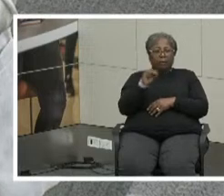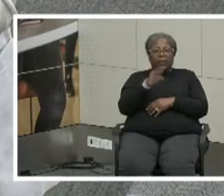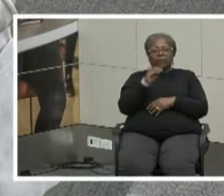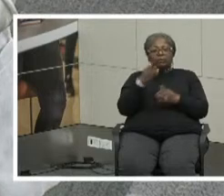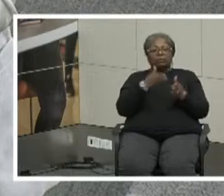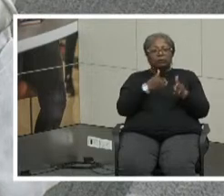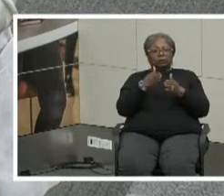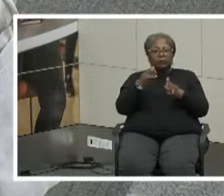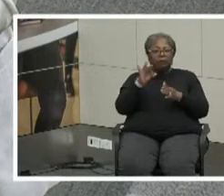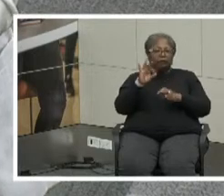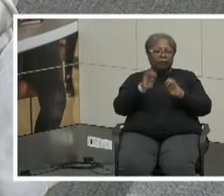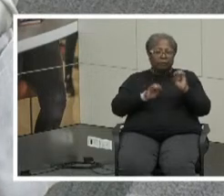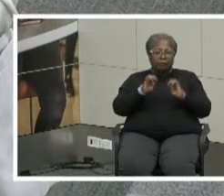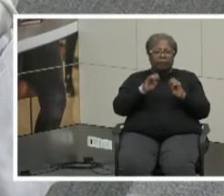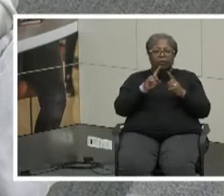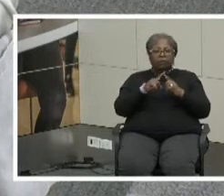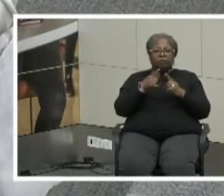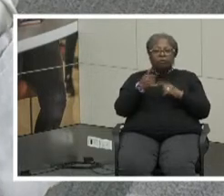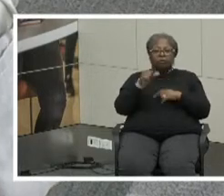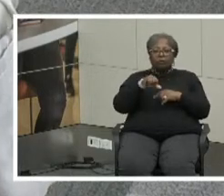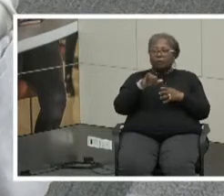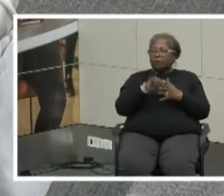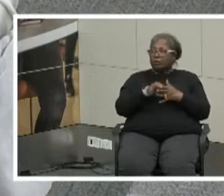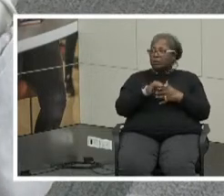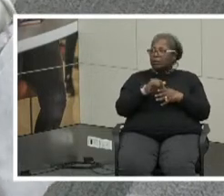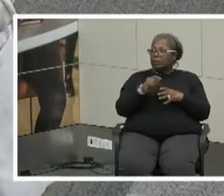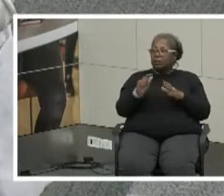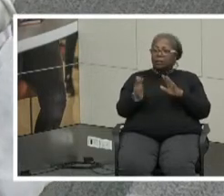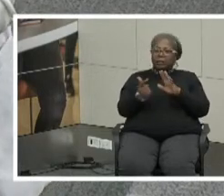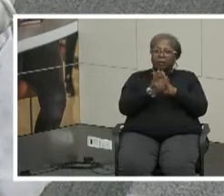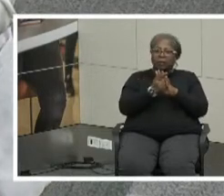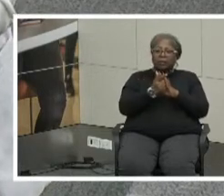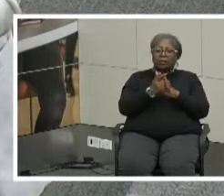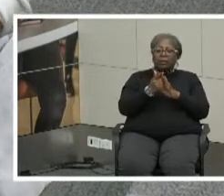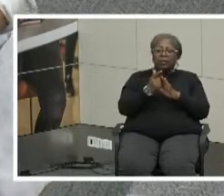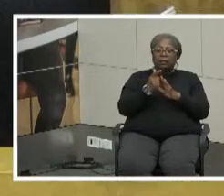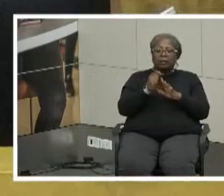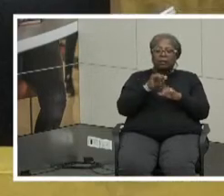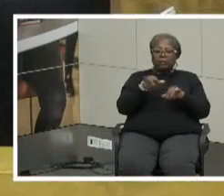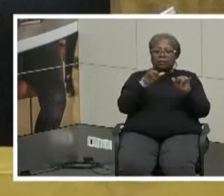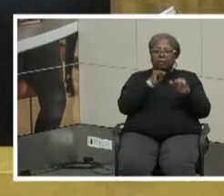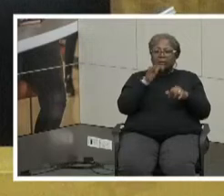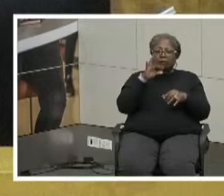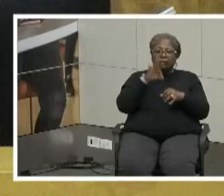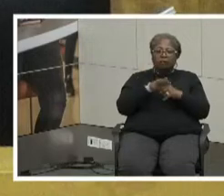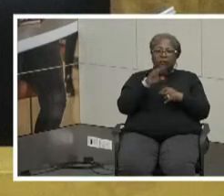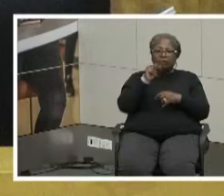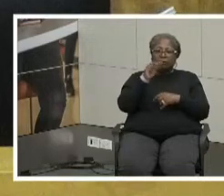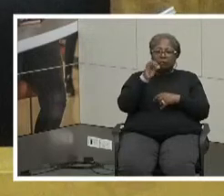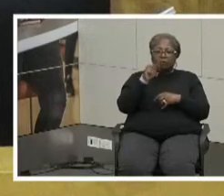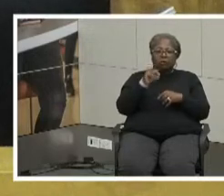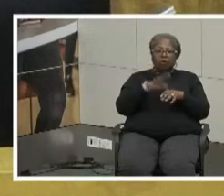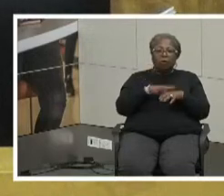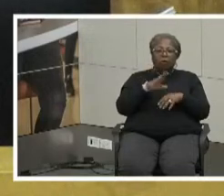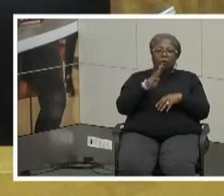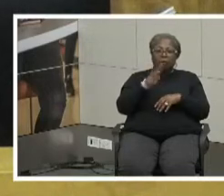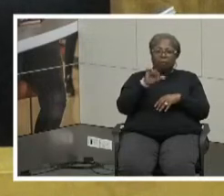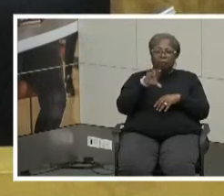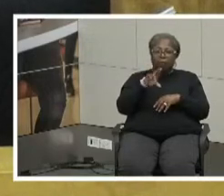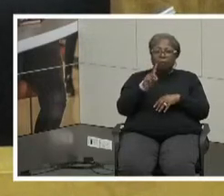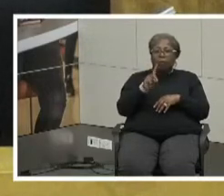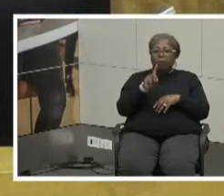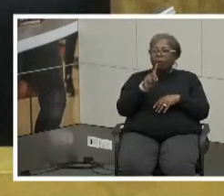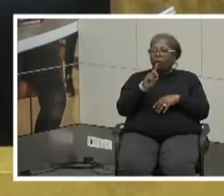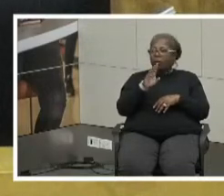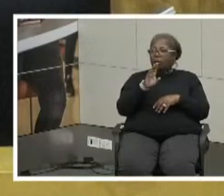methods of assessment to reject these thank you ma'am will thank you ma'am our